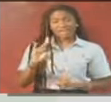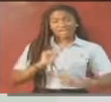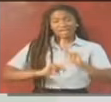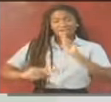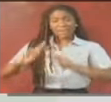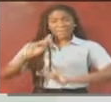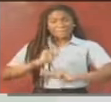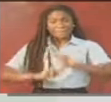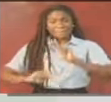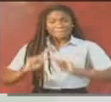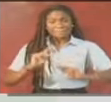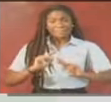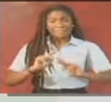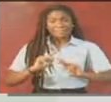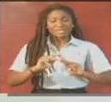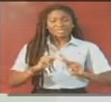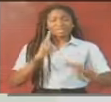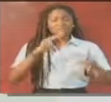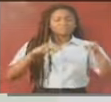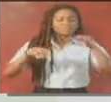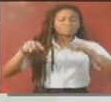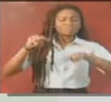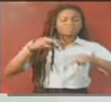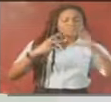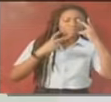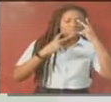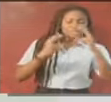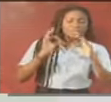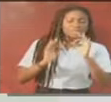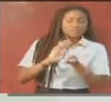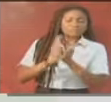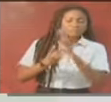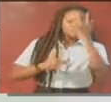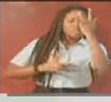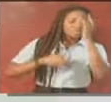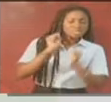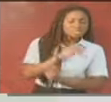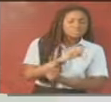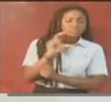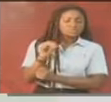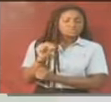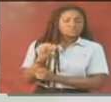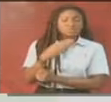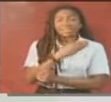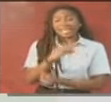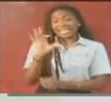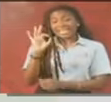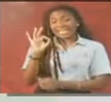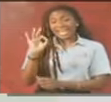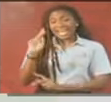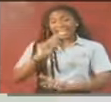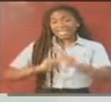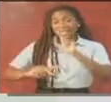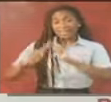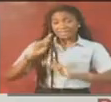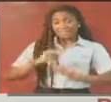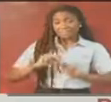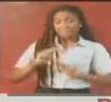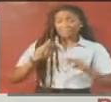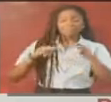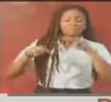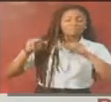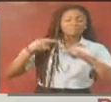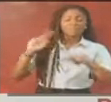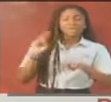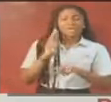on state-supervised quarantine, and there are 9 persons in step-down facilities, all of them at the